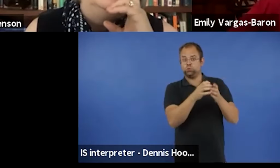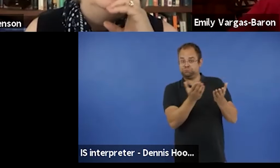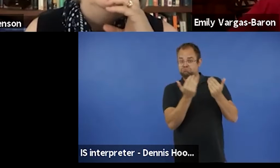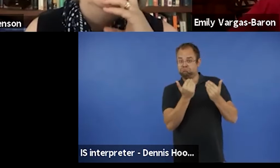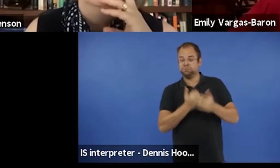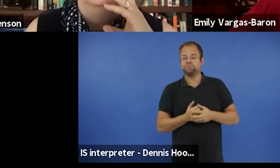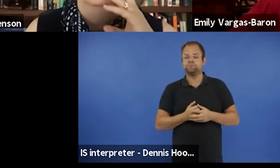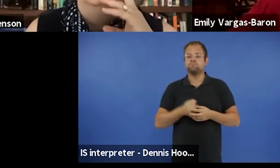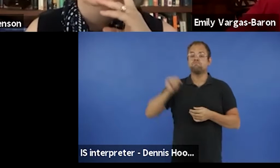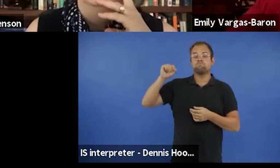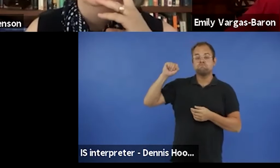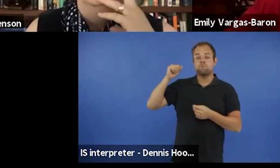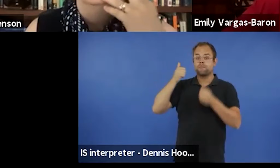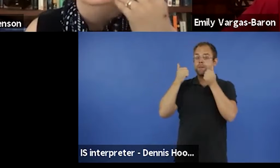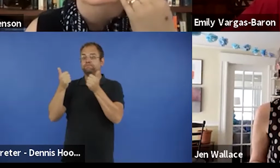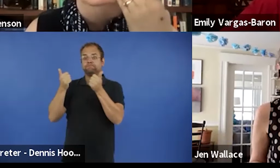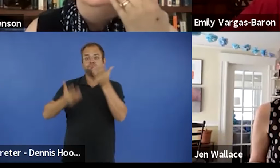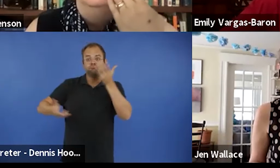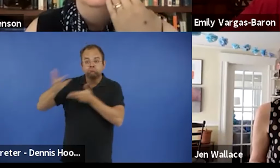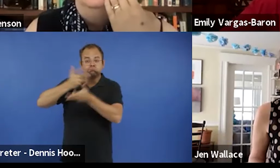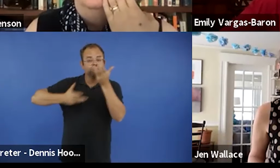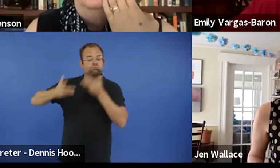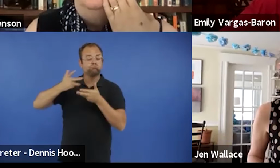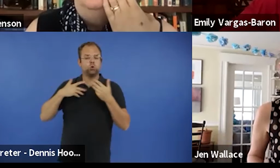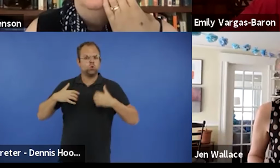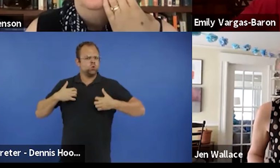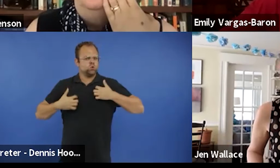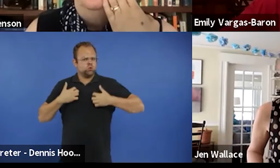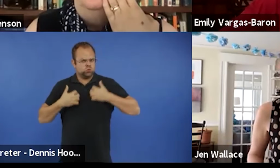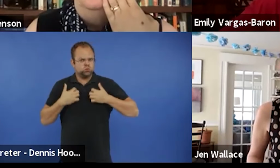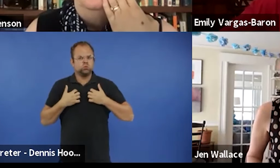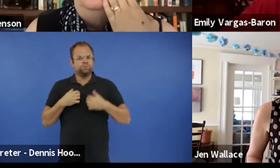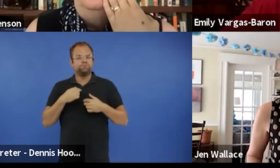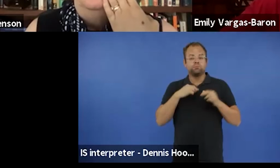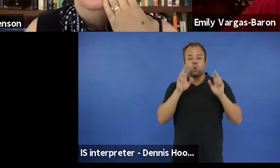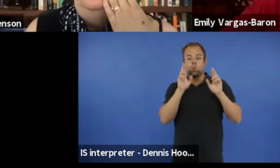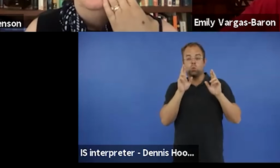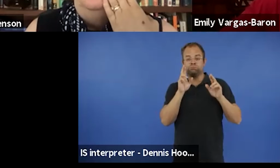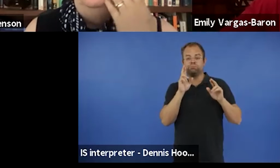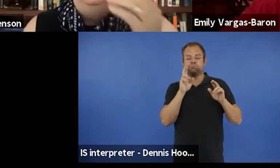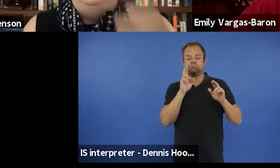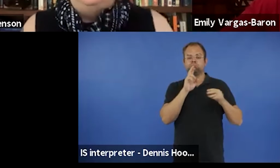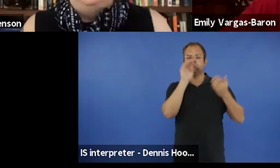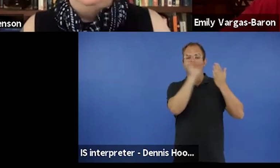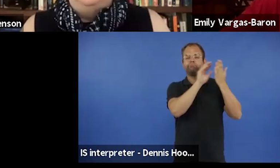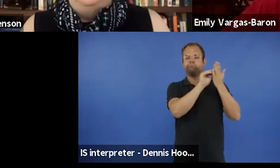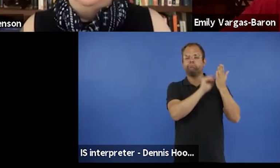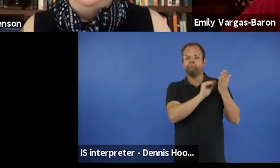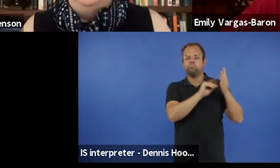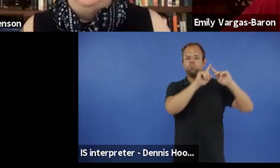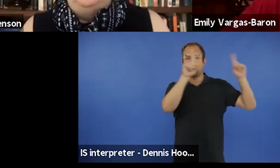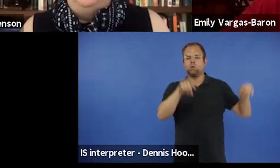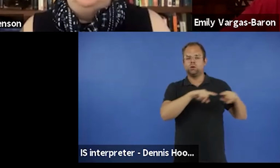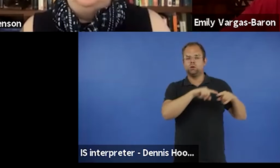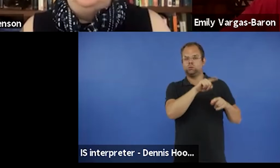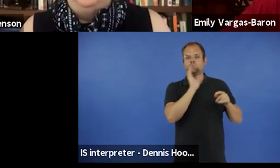will give evidence to that. If we look at the challenges we identified generally, I